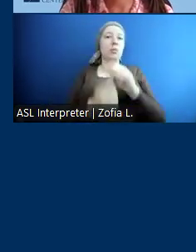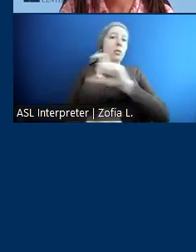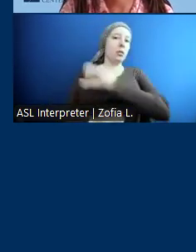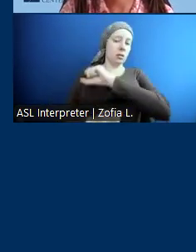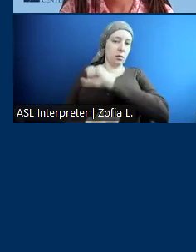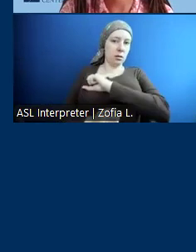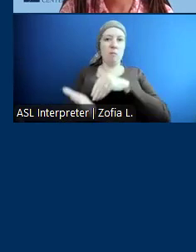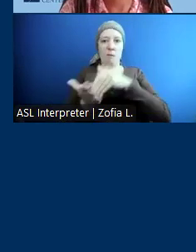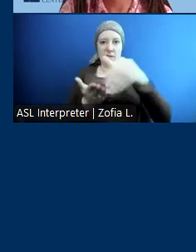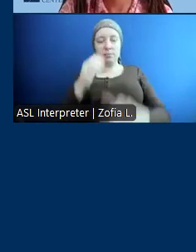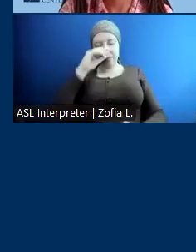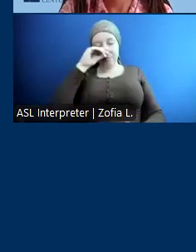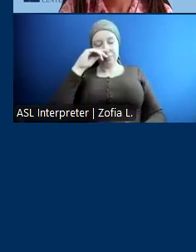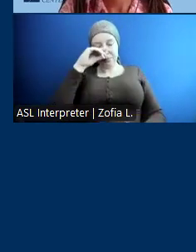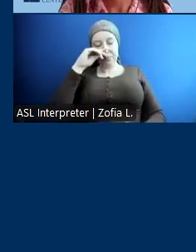on frequently as well.